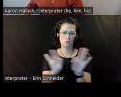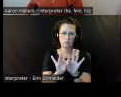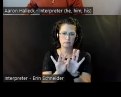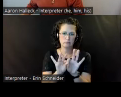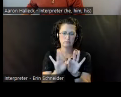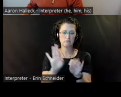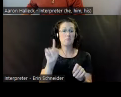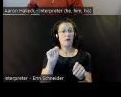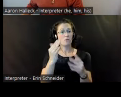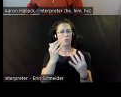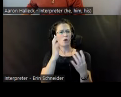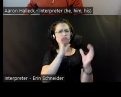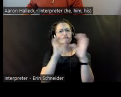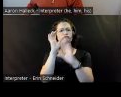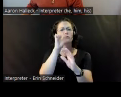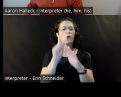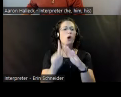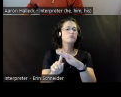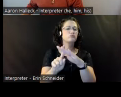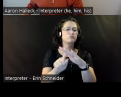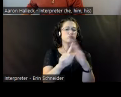And then we made another